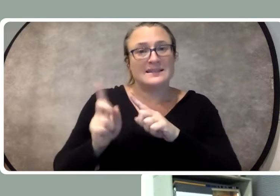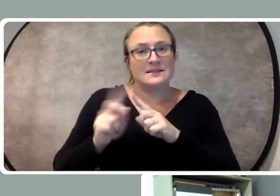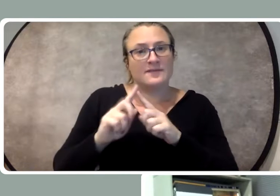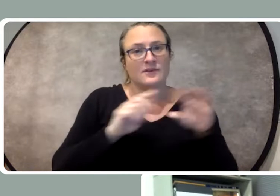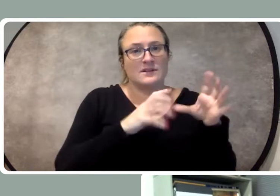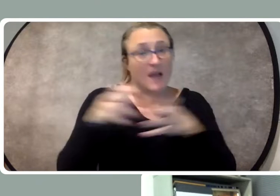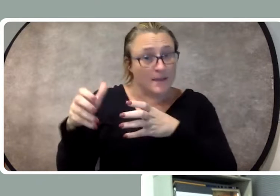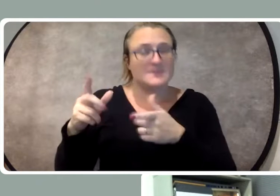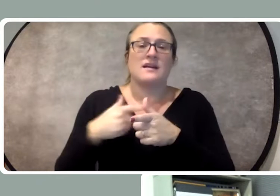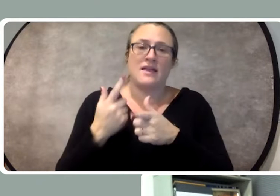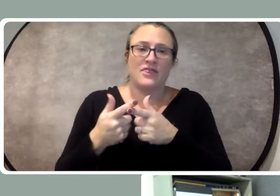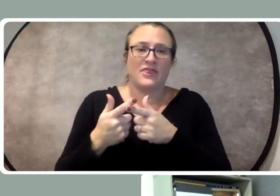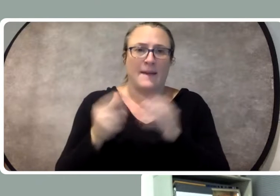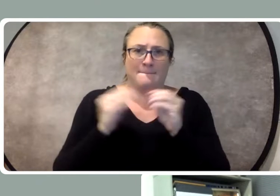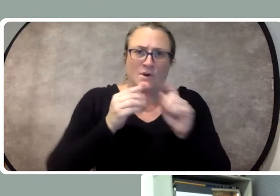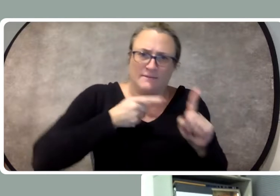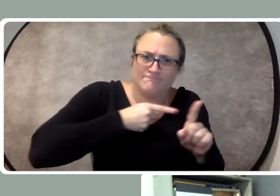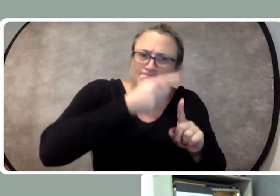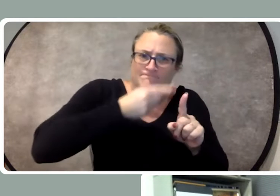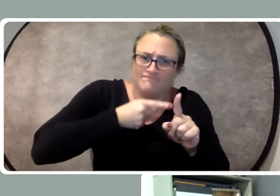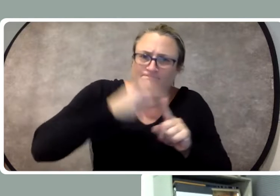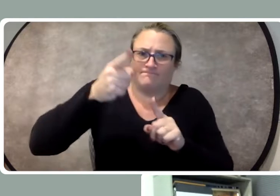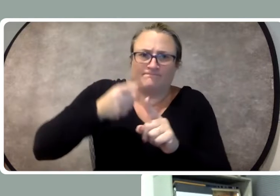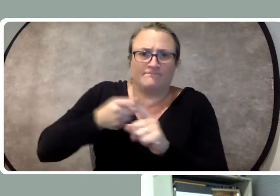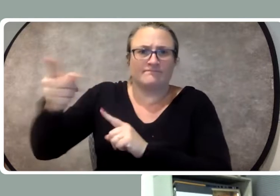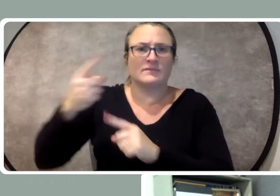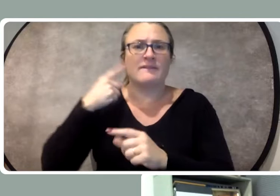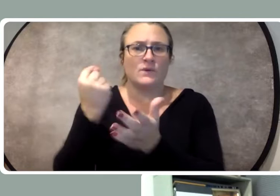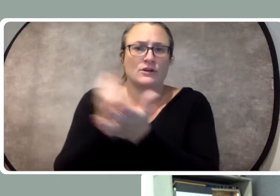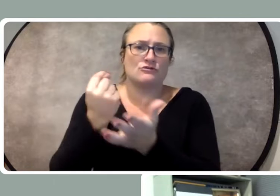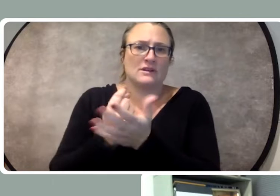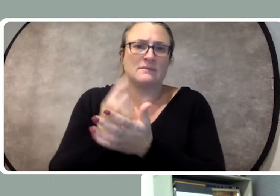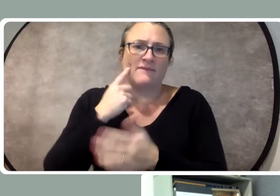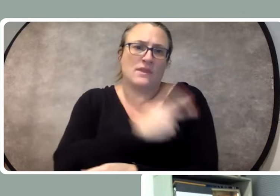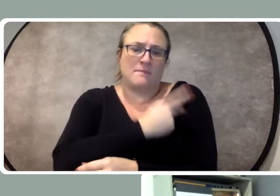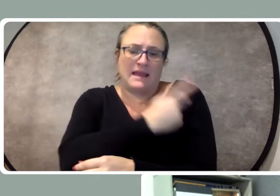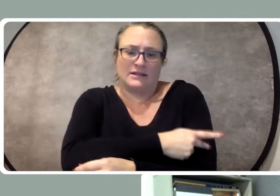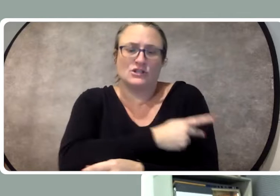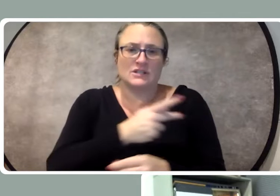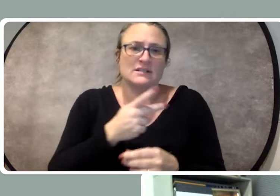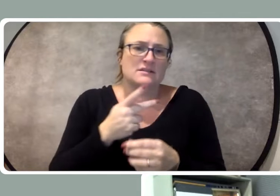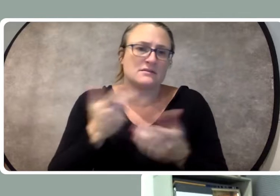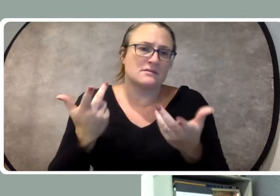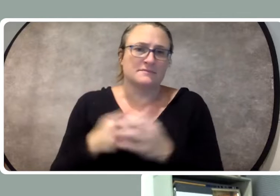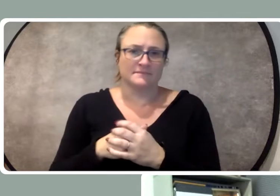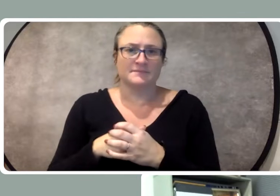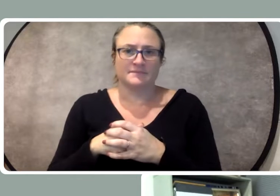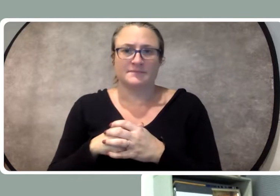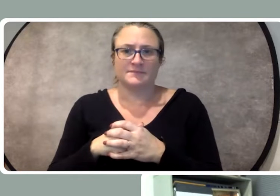hopefully we'll be a little bit smarter about how to treat patients with the individual and distinct molecular